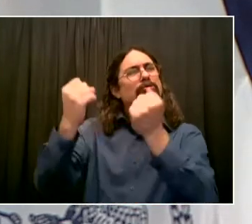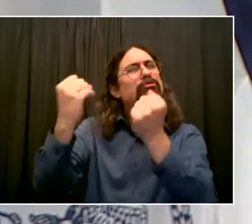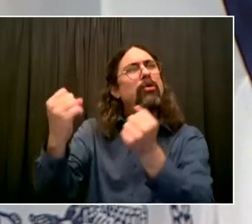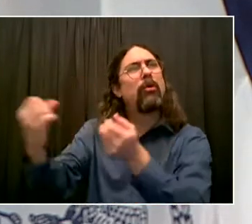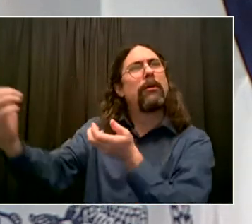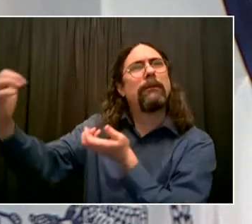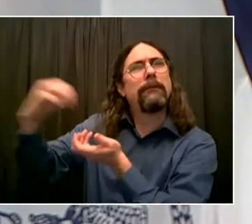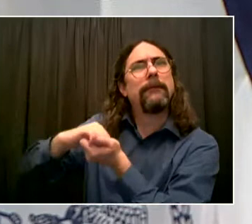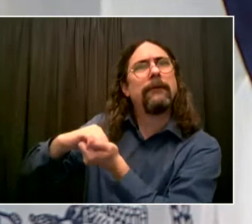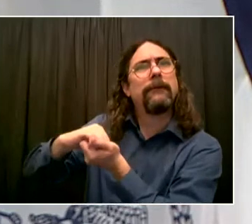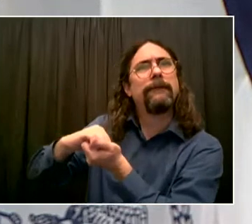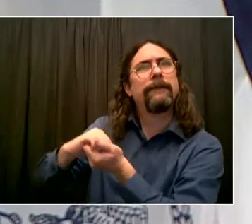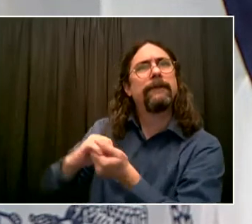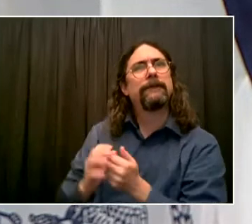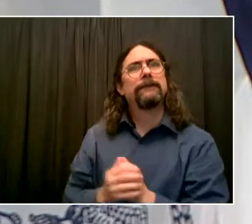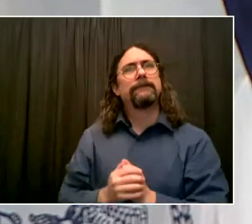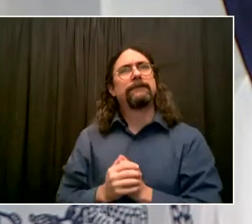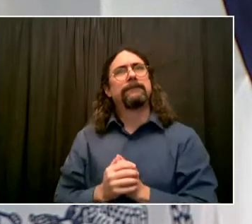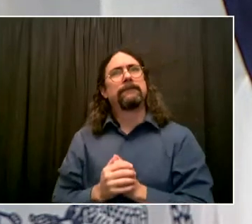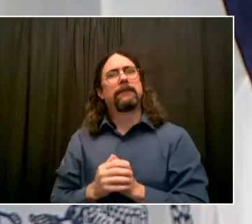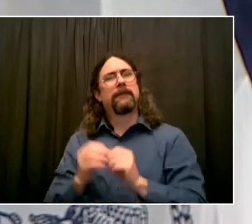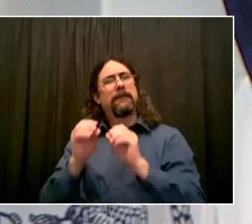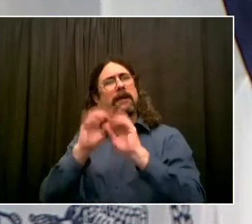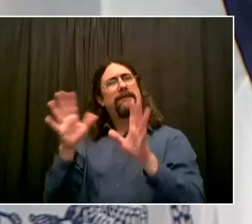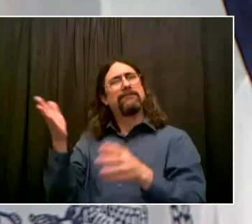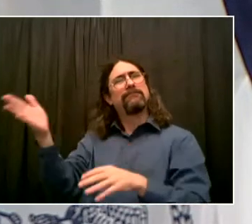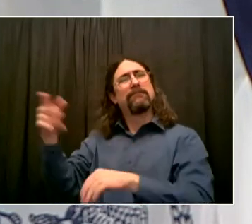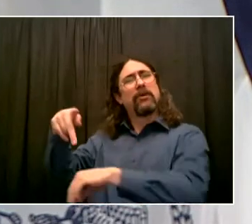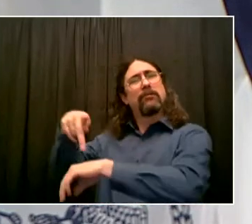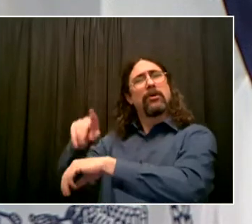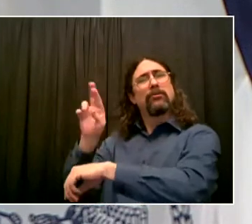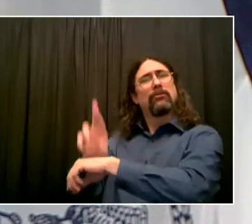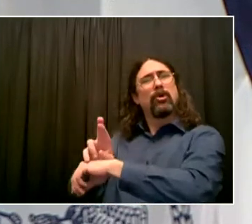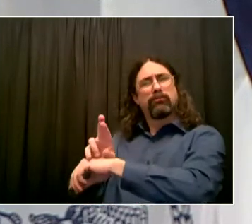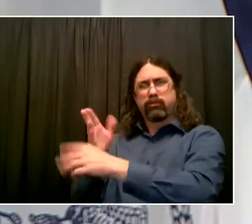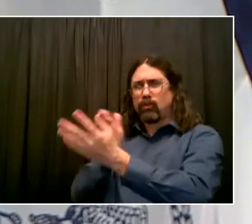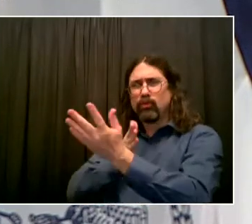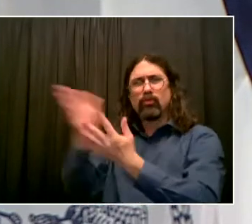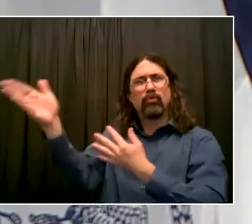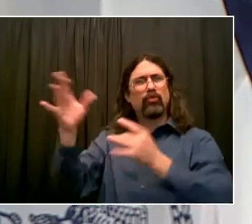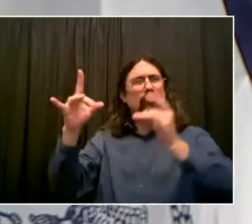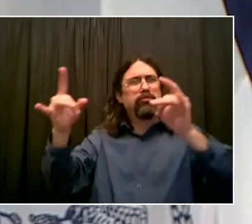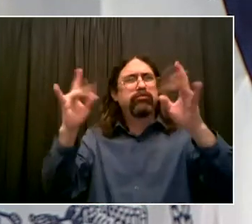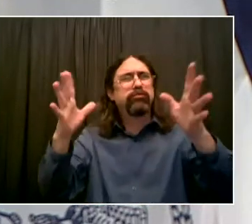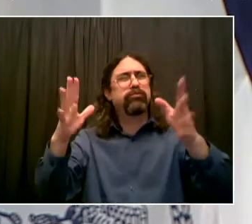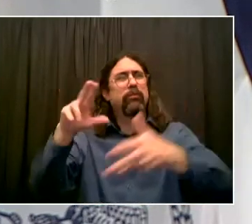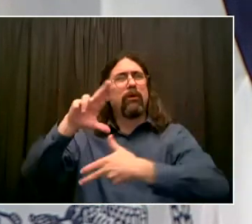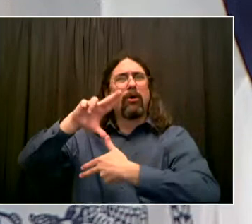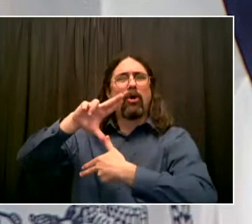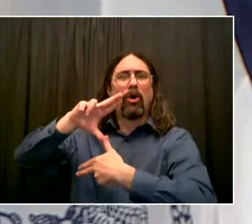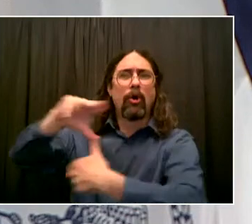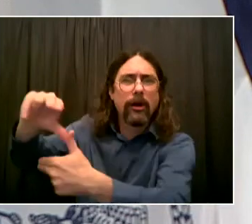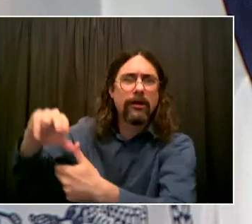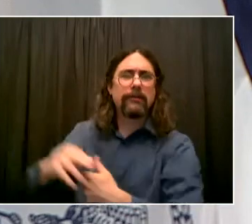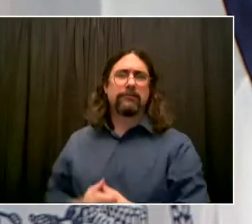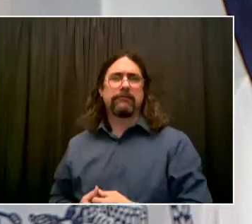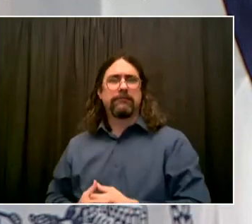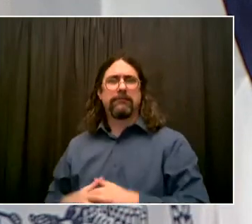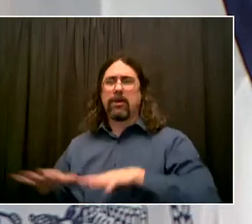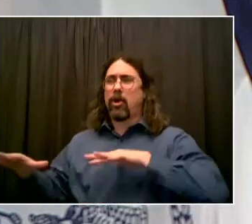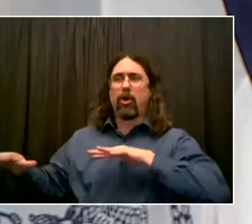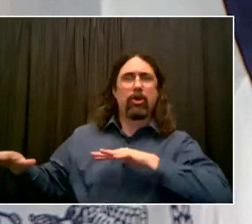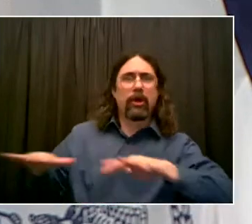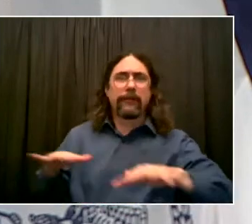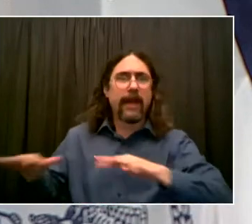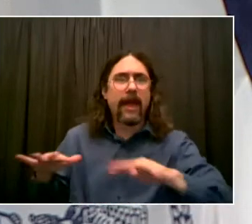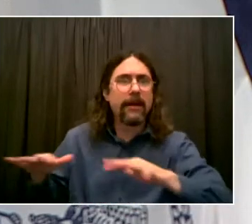challenges even before COVID. So we want to help San Juan to have the strongest possible emergency management approach. Our